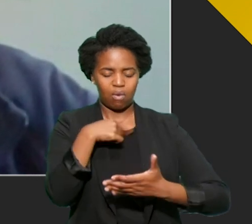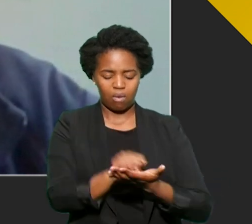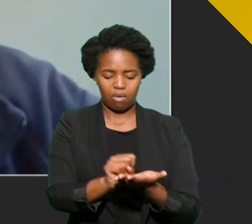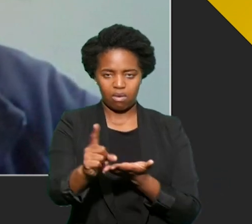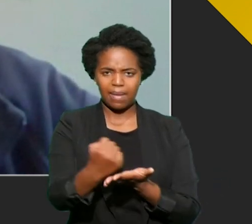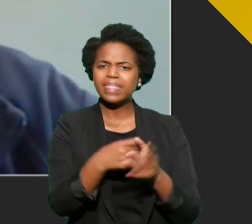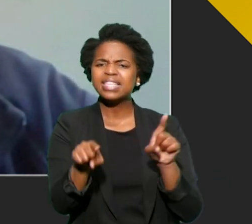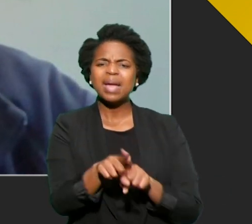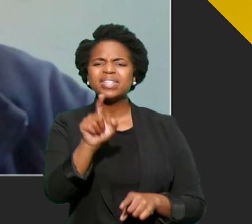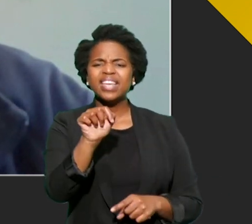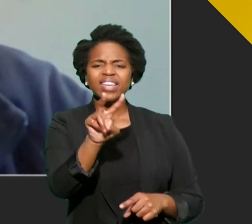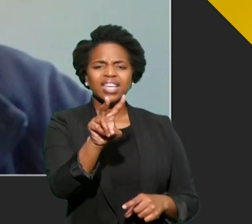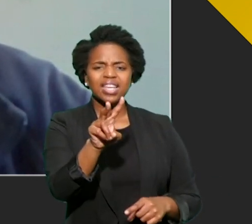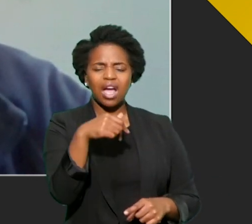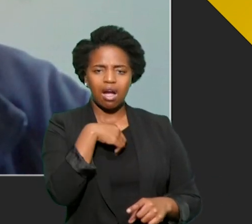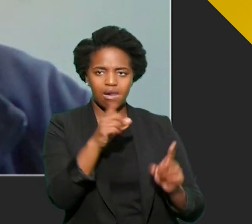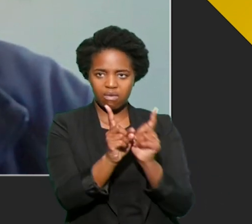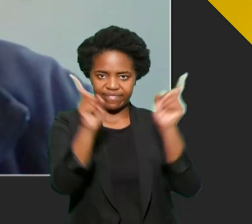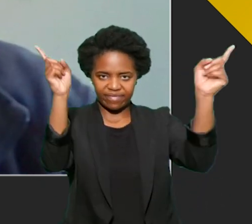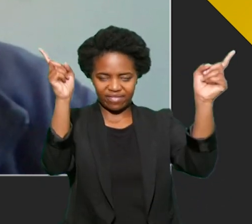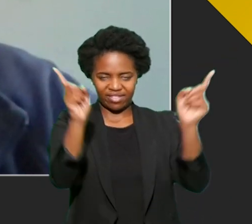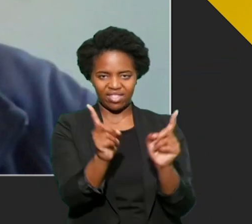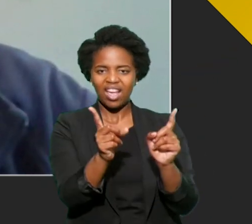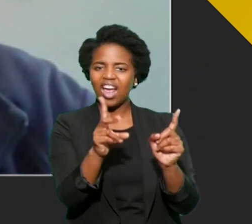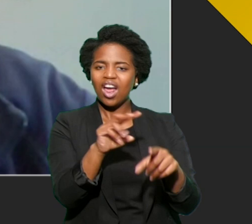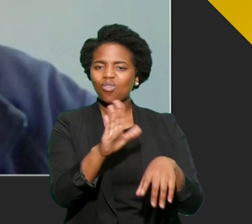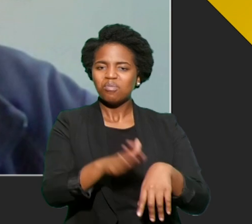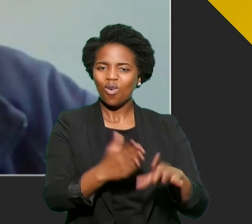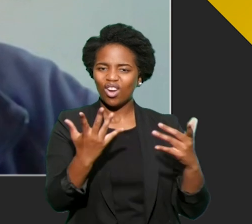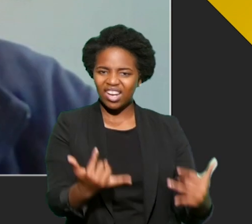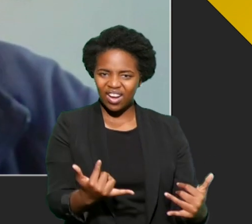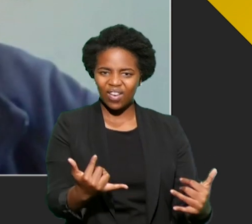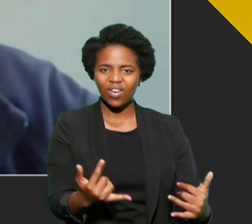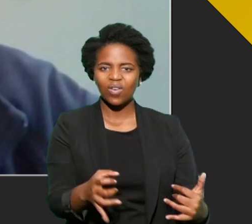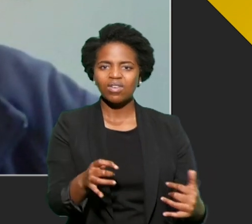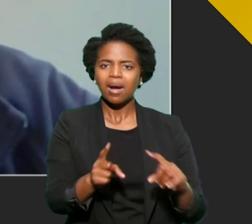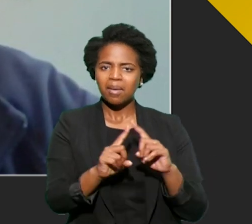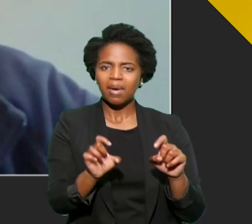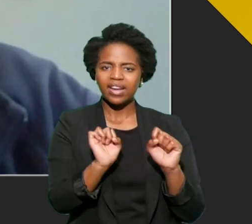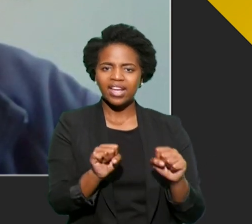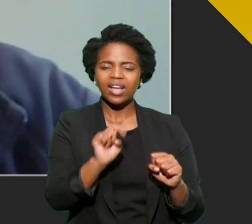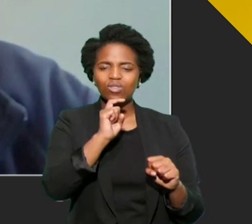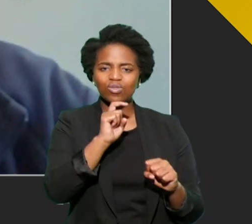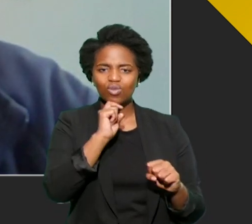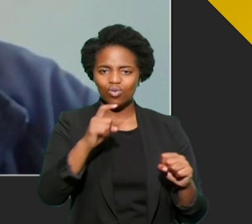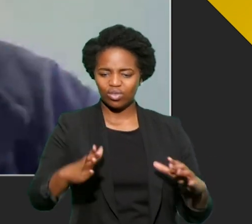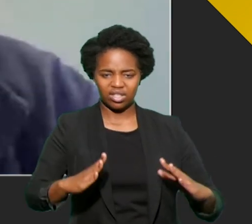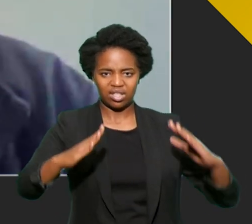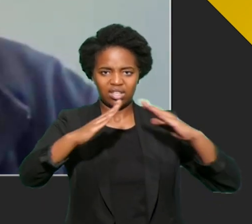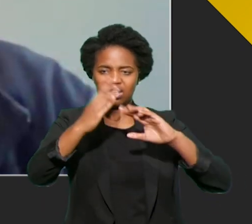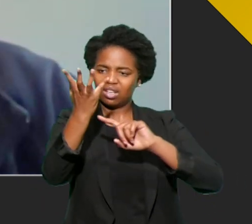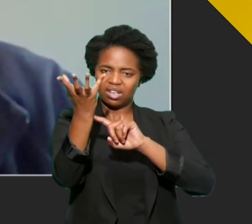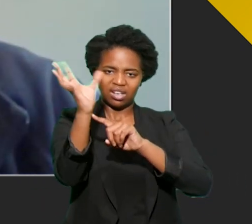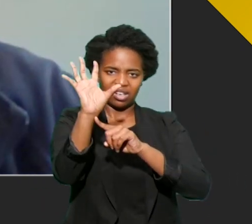as television signals are transmitted from the television mast in the area, or FM radio is transmitted from the